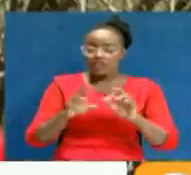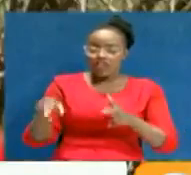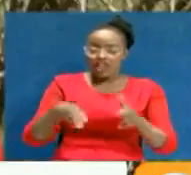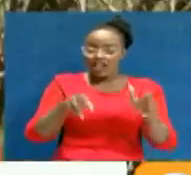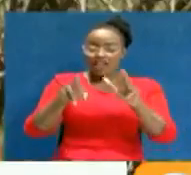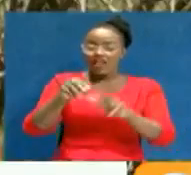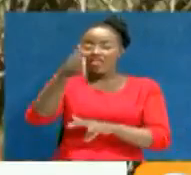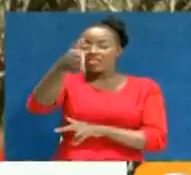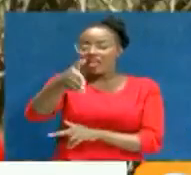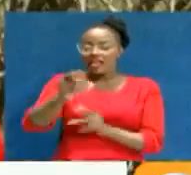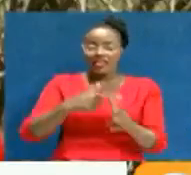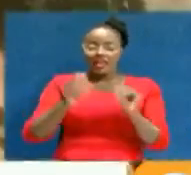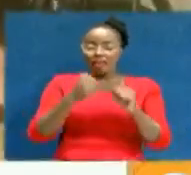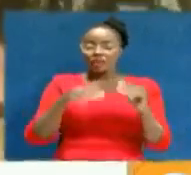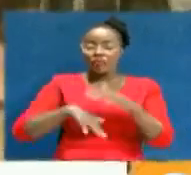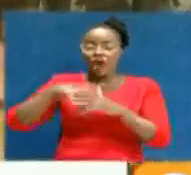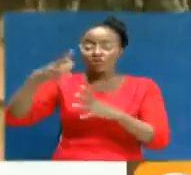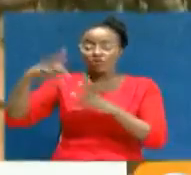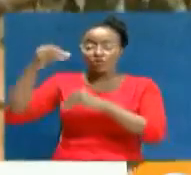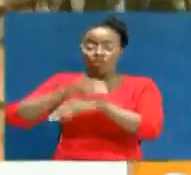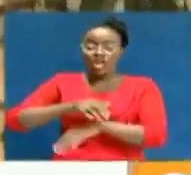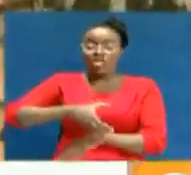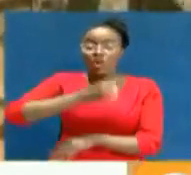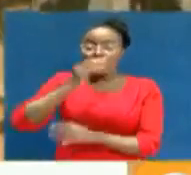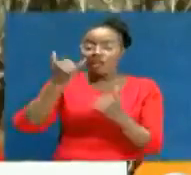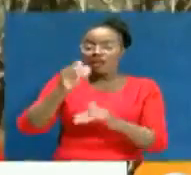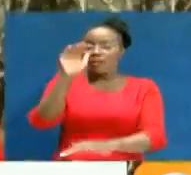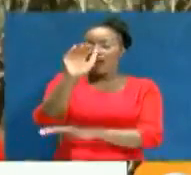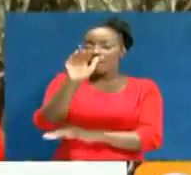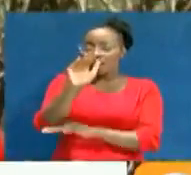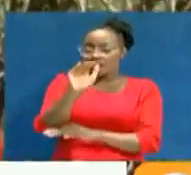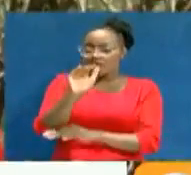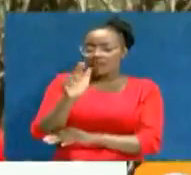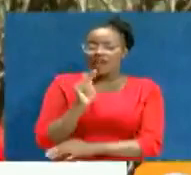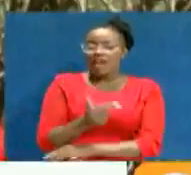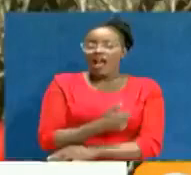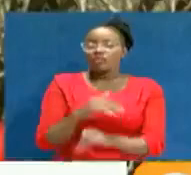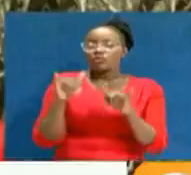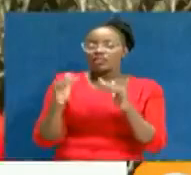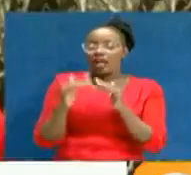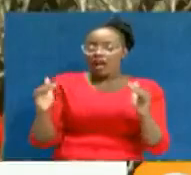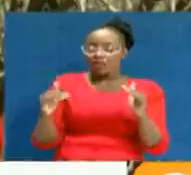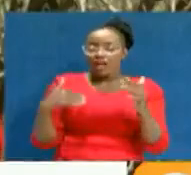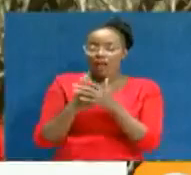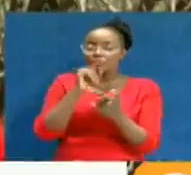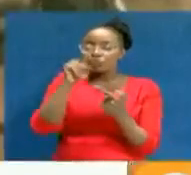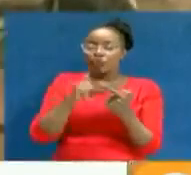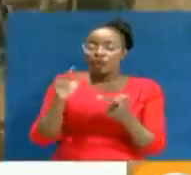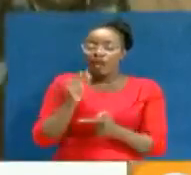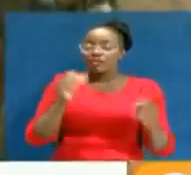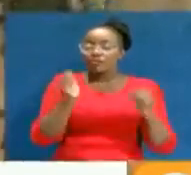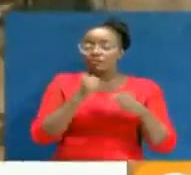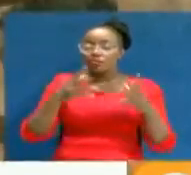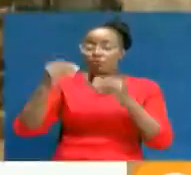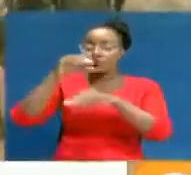ya Mukutani atoki hata kuenda kuchota maji. Sasa ninaomba sasa tunakaa kwa manyumba paka siku gani kama tuende hata kuni.